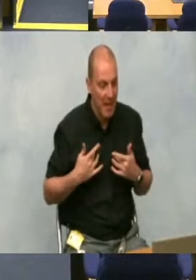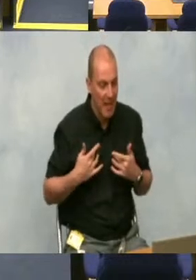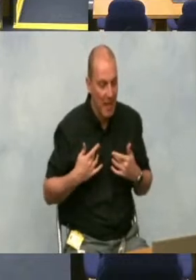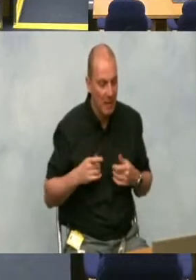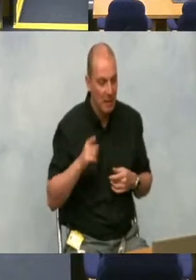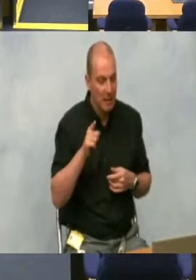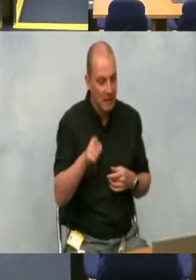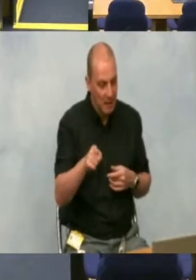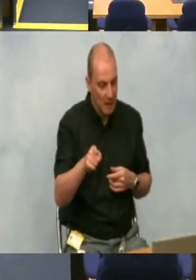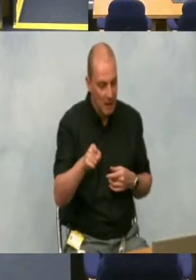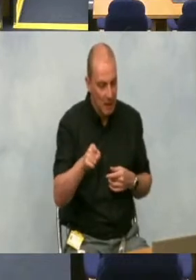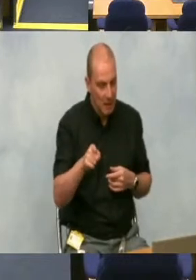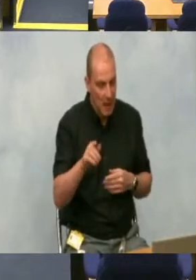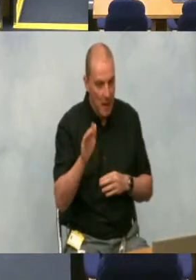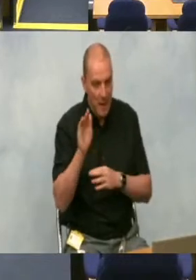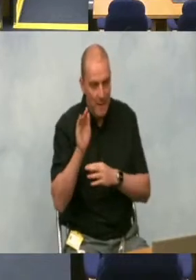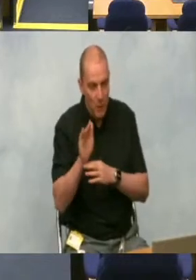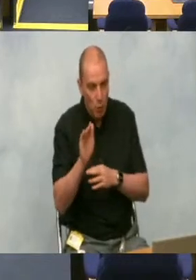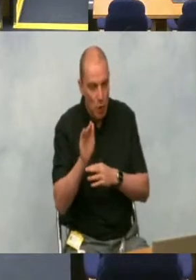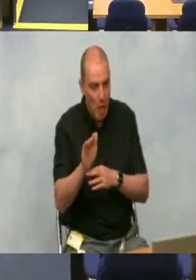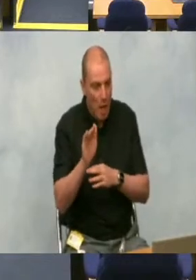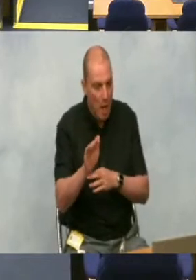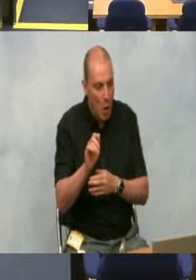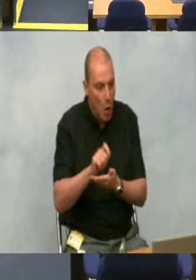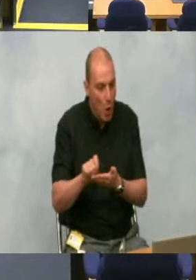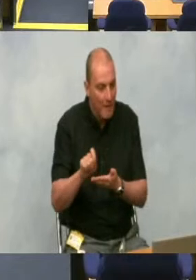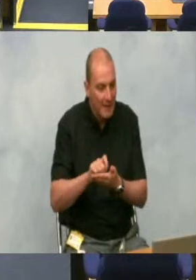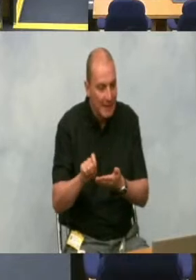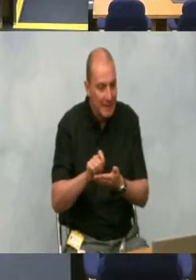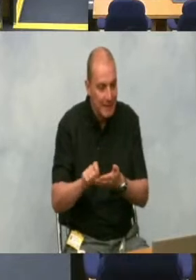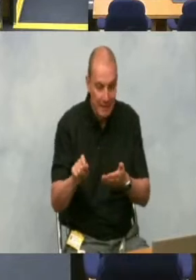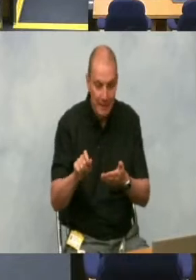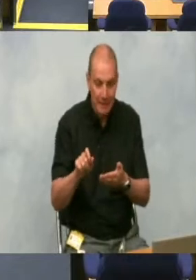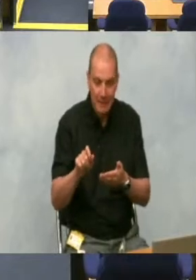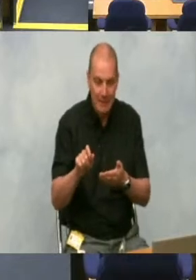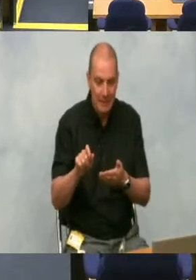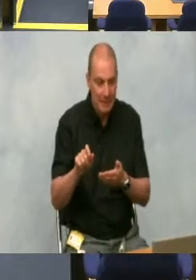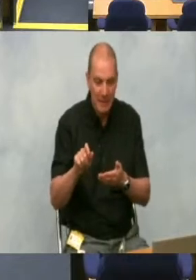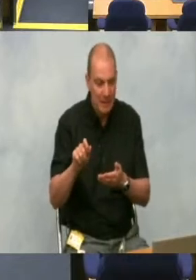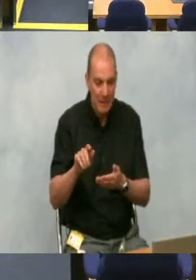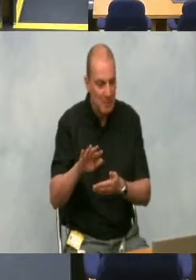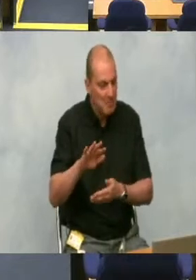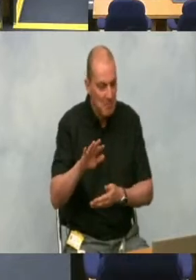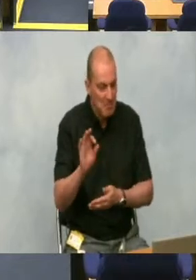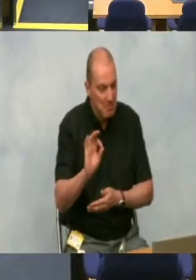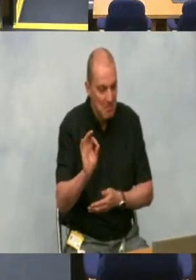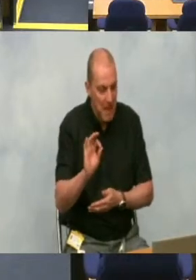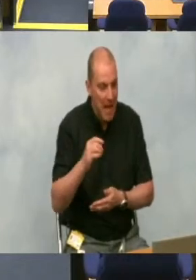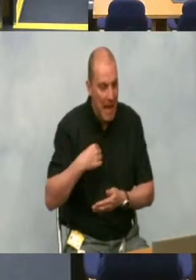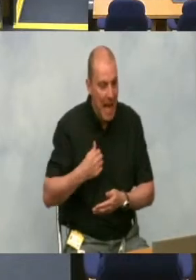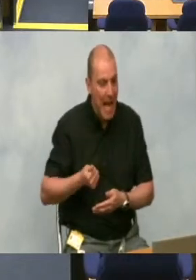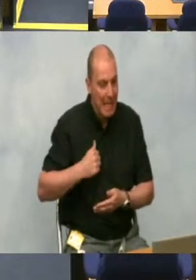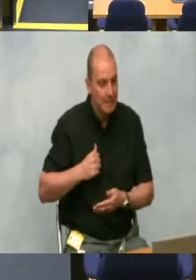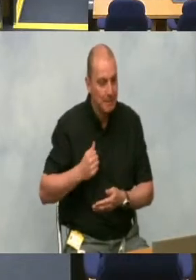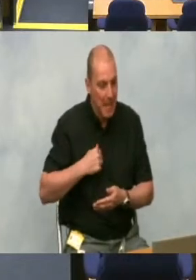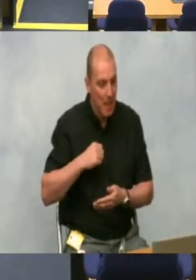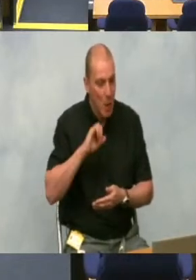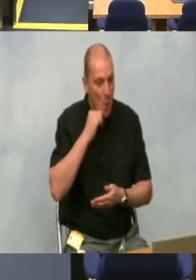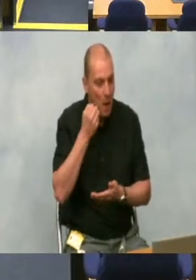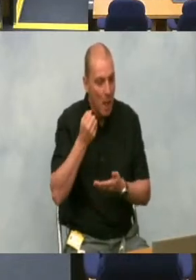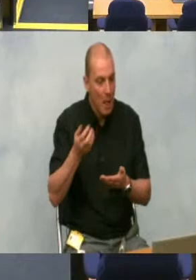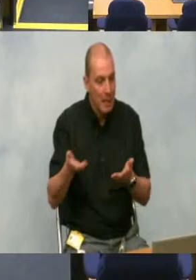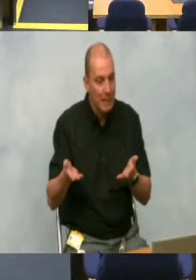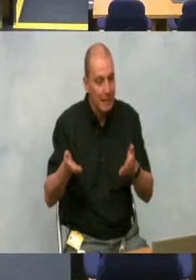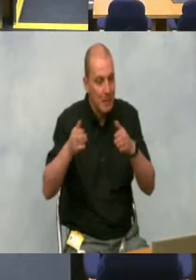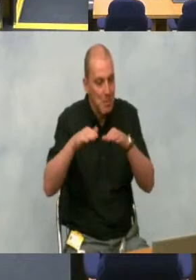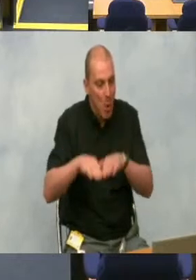office accommodation and is likely at some point in the future to be demolished and a